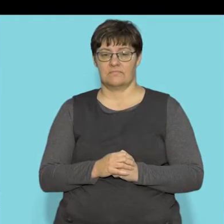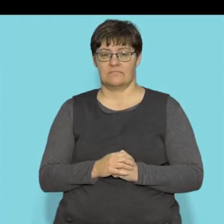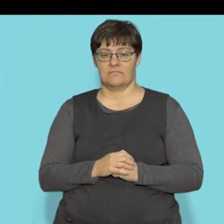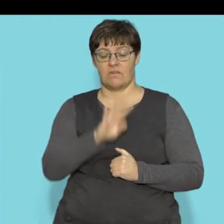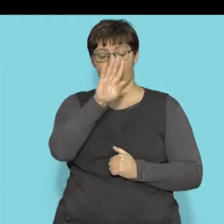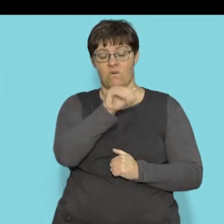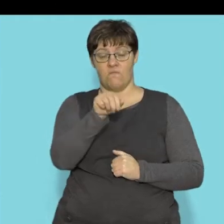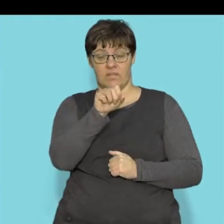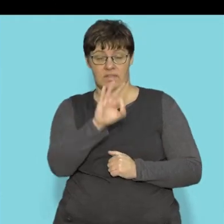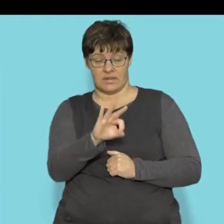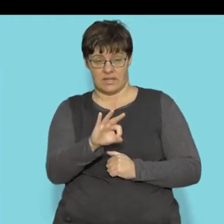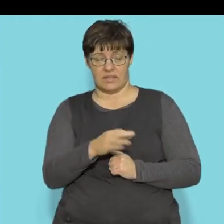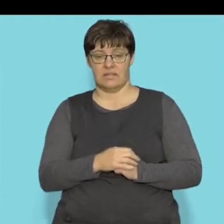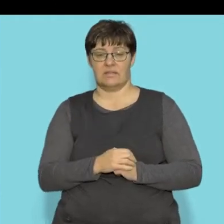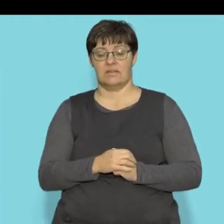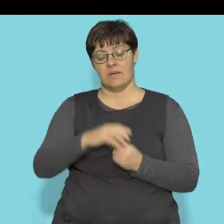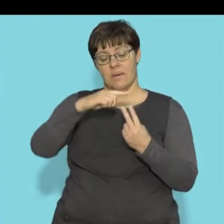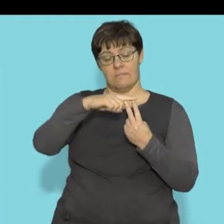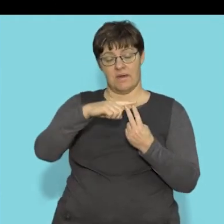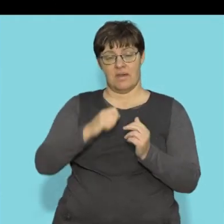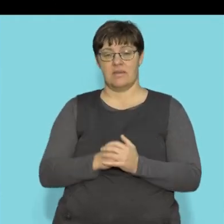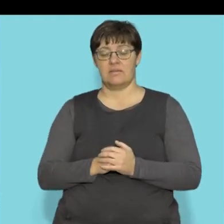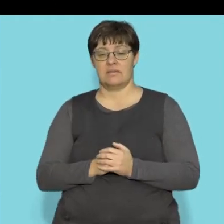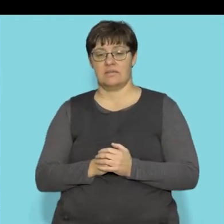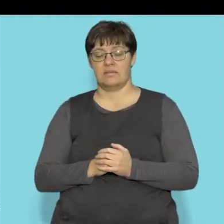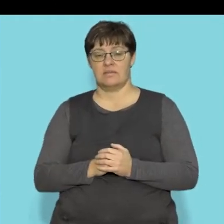4/3 multiplied by pi